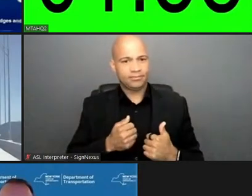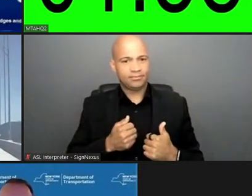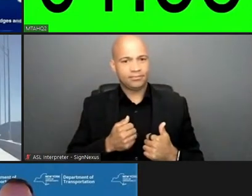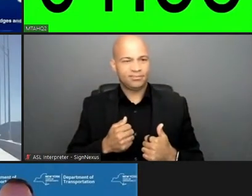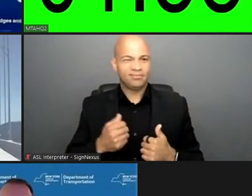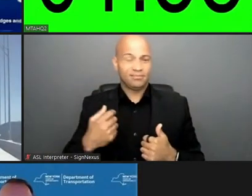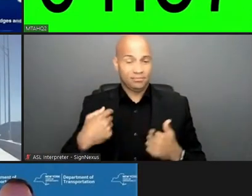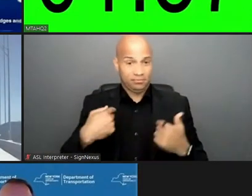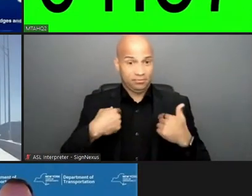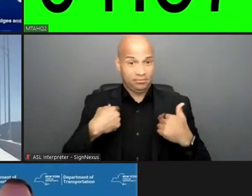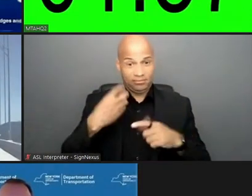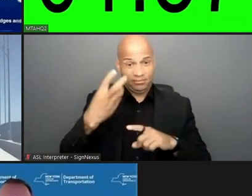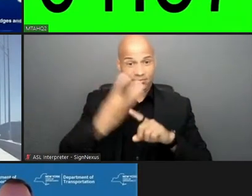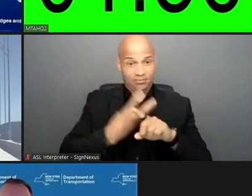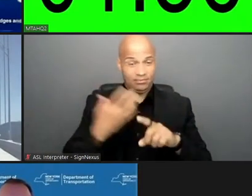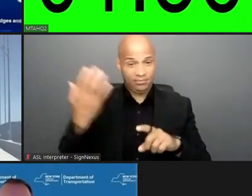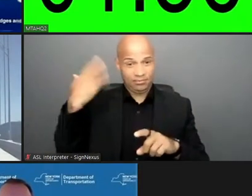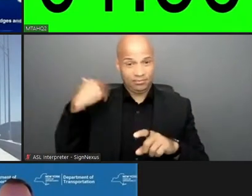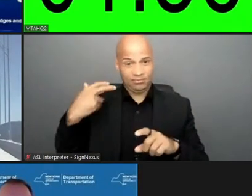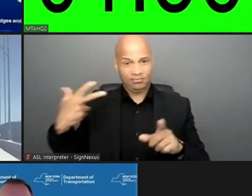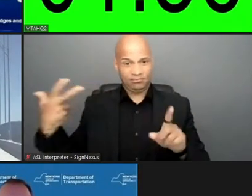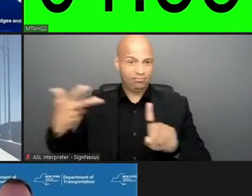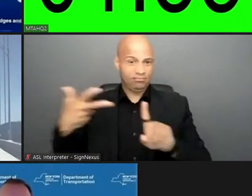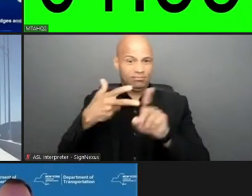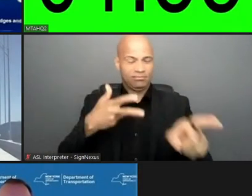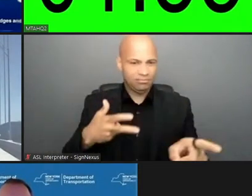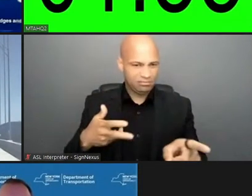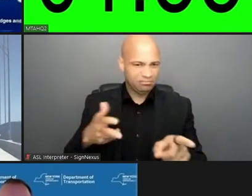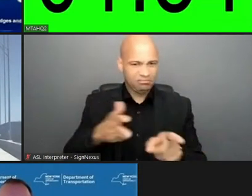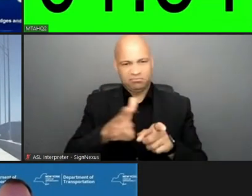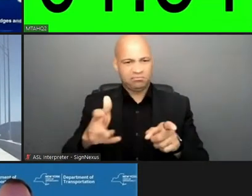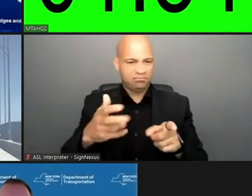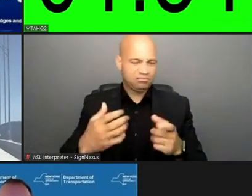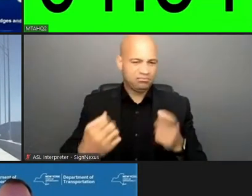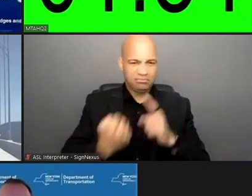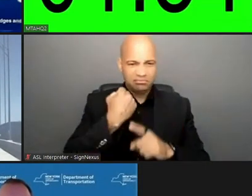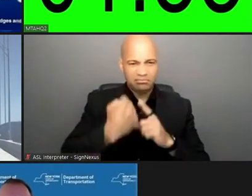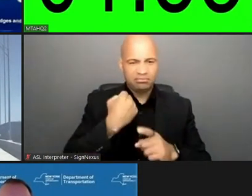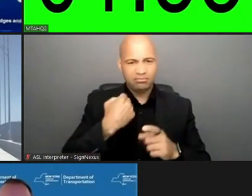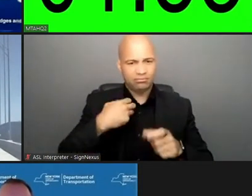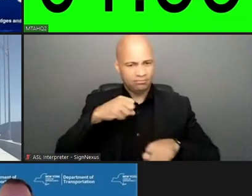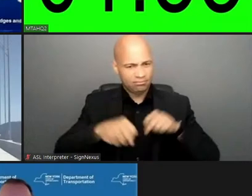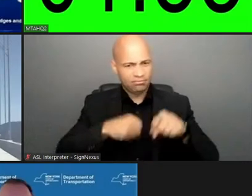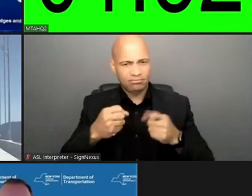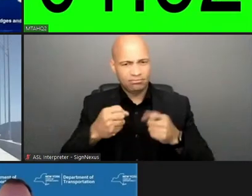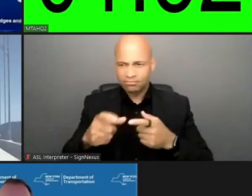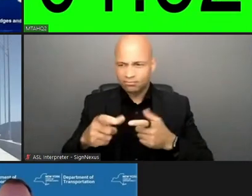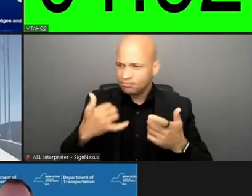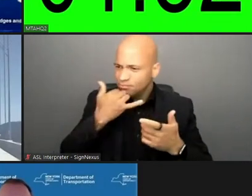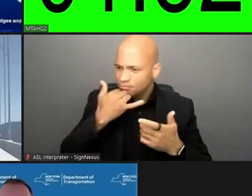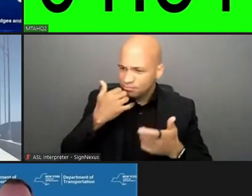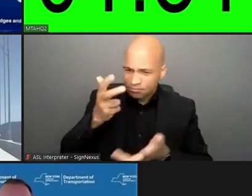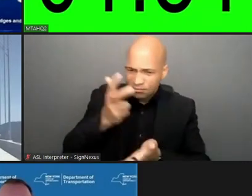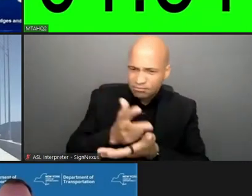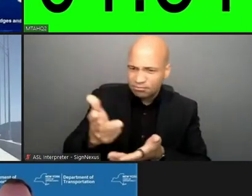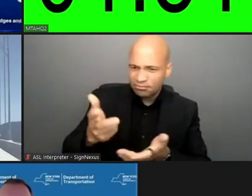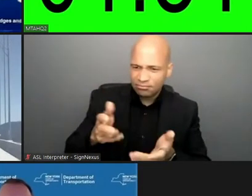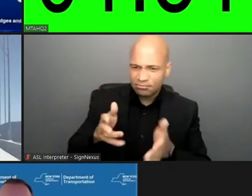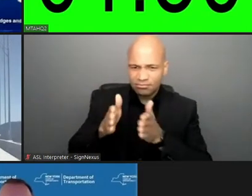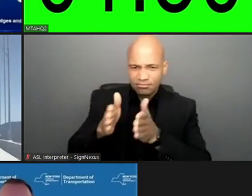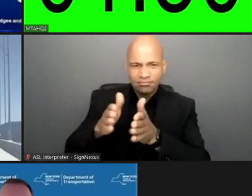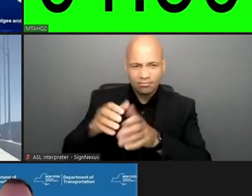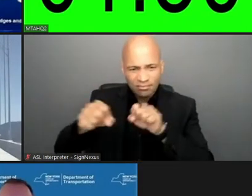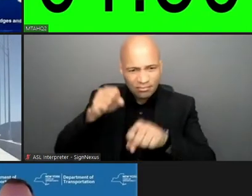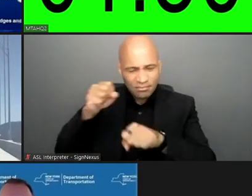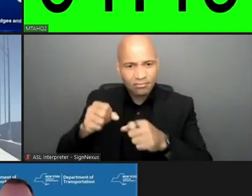driver assaulted me six months ago he ran me off the road and beat me up I was riding a city bike and I confronted him about parking in the bike lane I don't